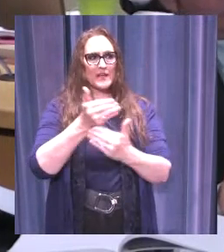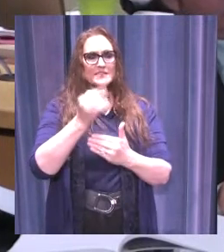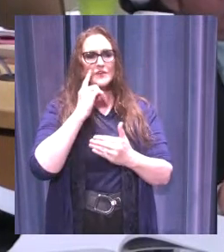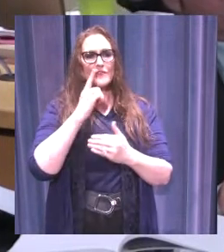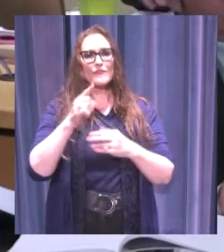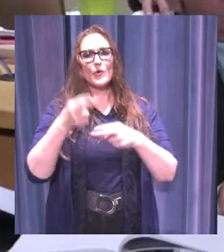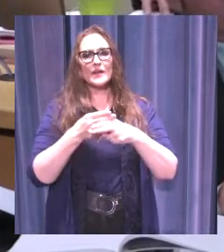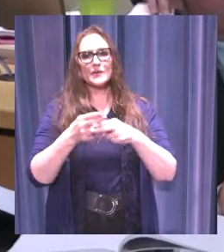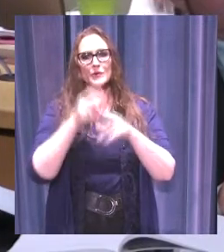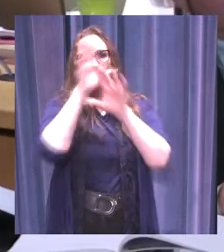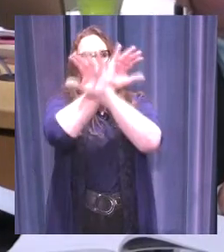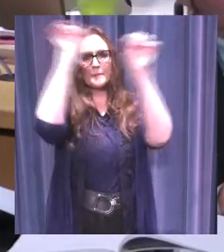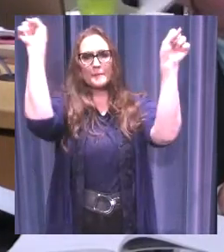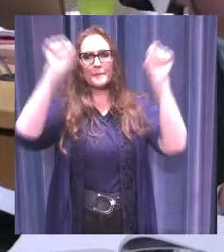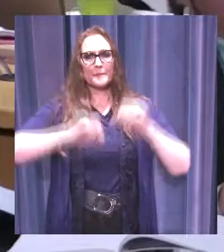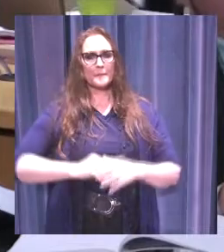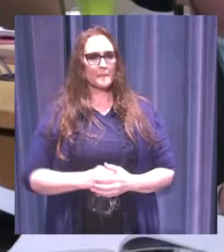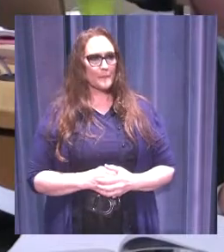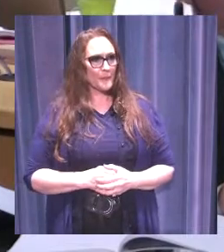interim president.